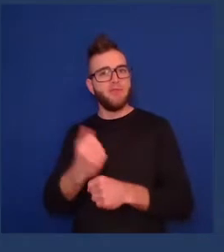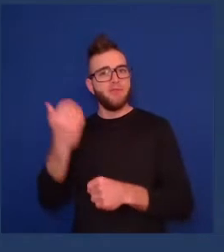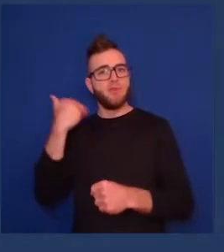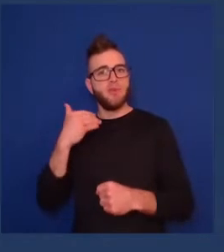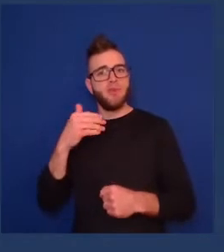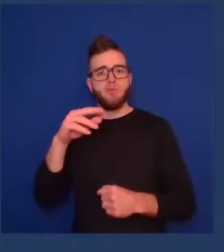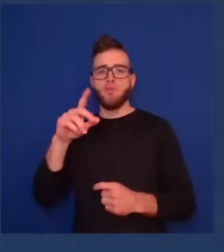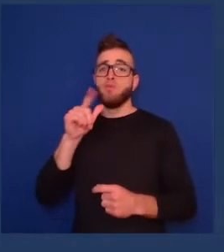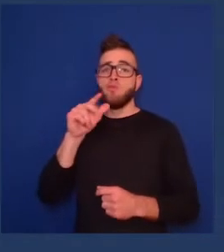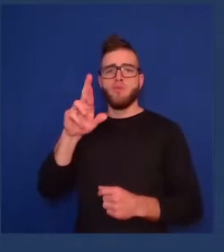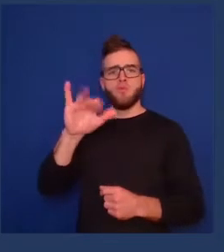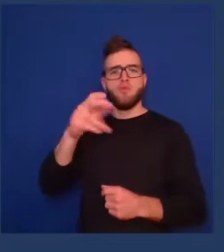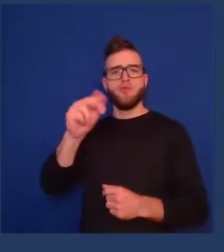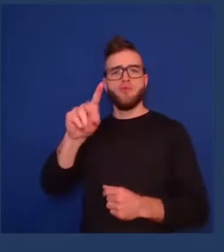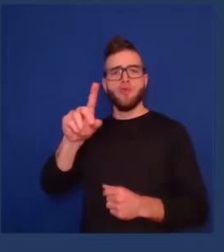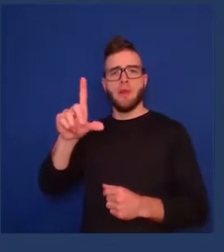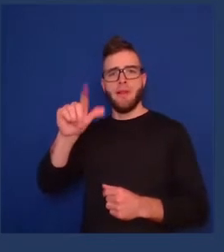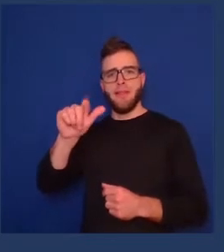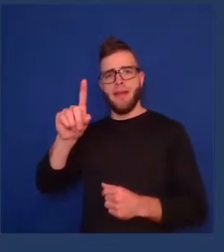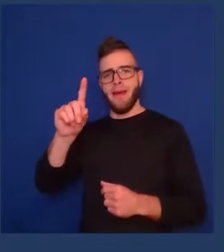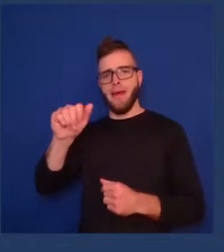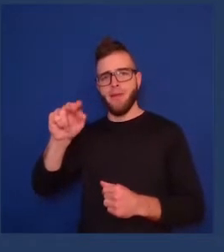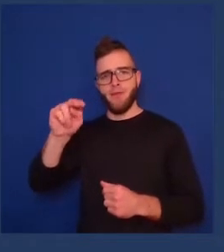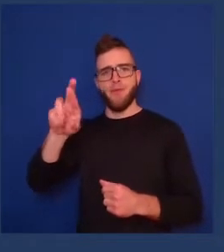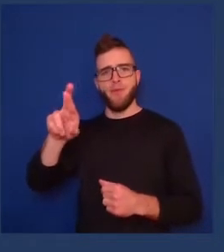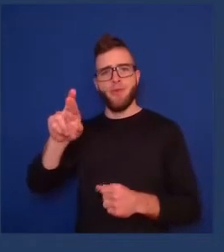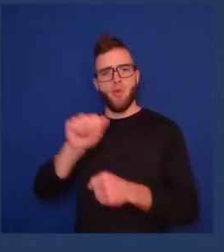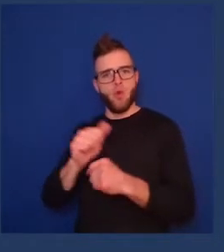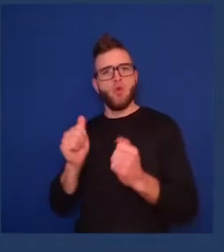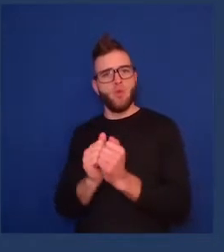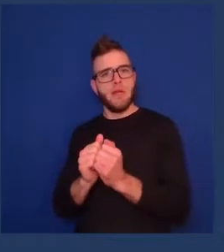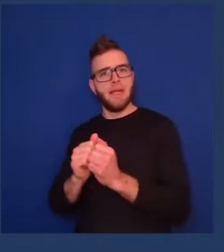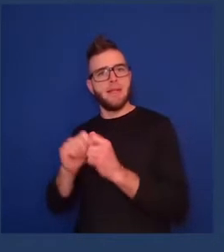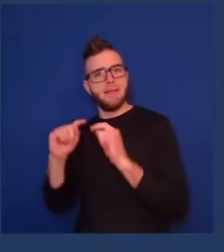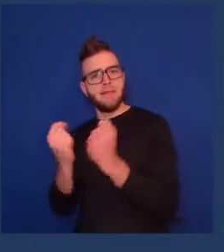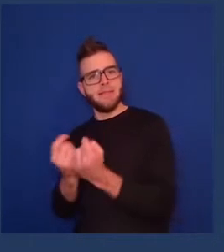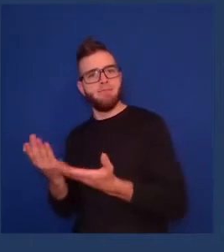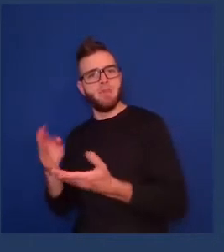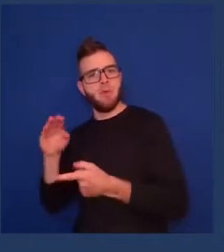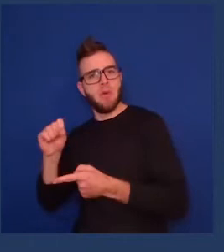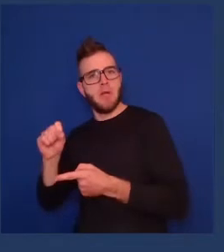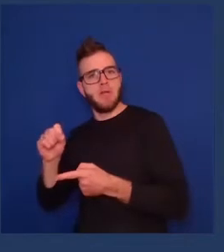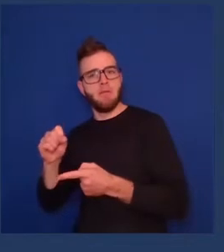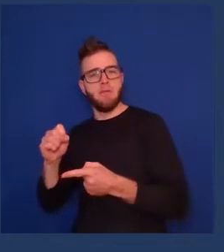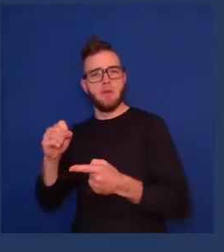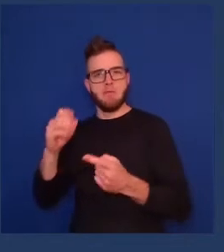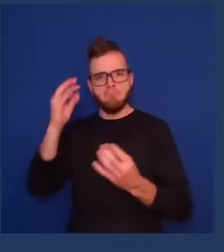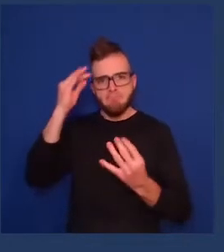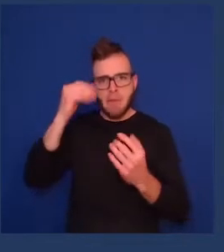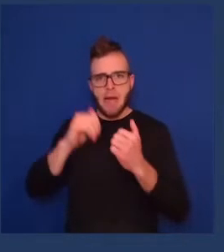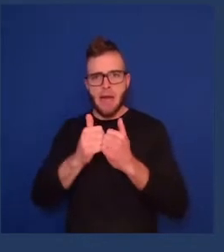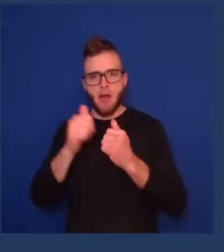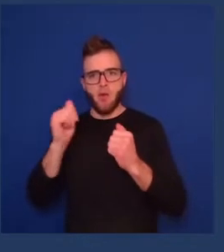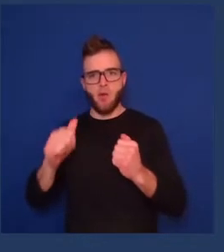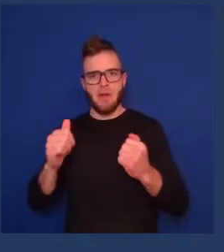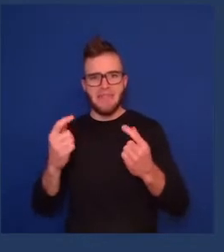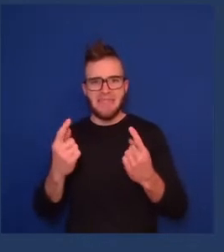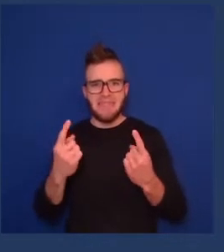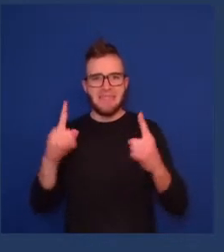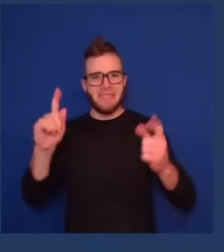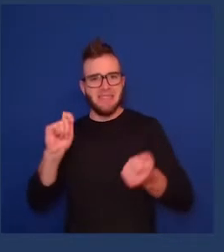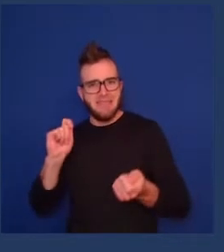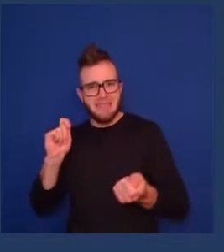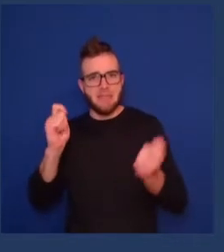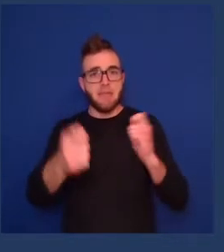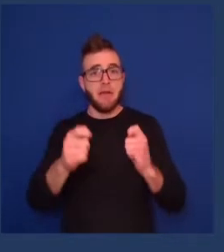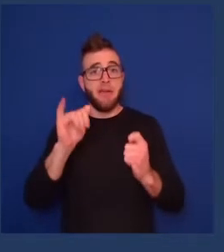ago, when Professor Richard Ladner at the university worked with the team at Microsoft on how to take sort of one of the biggest